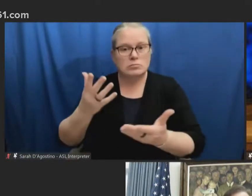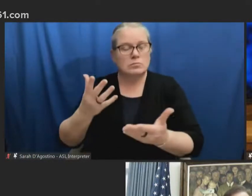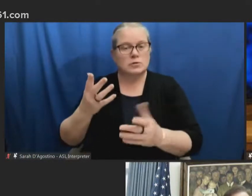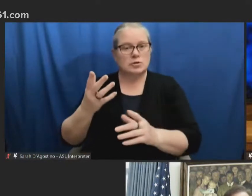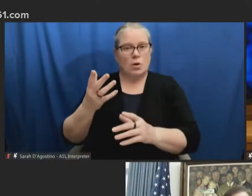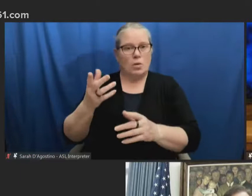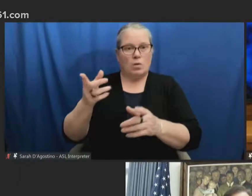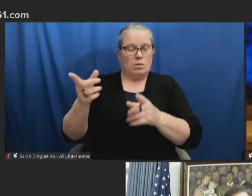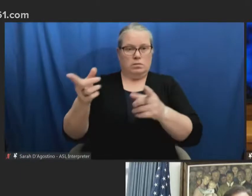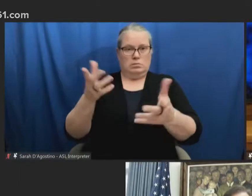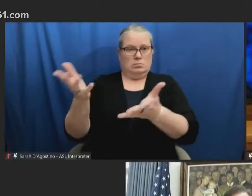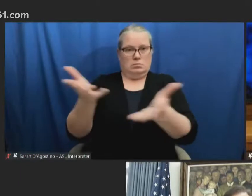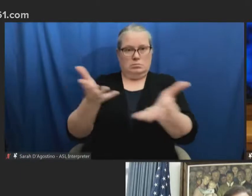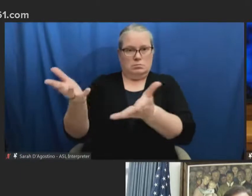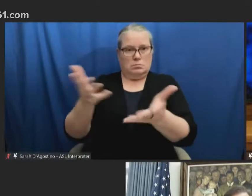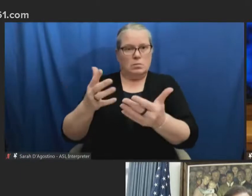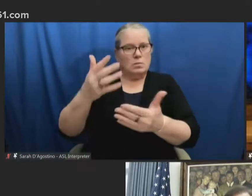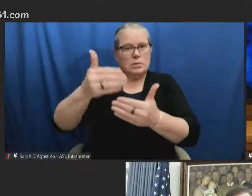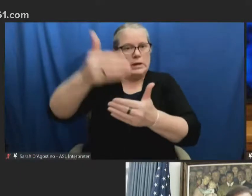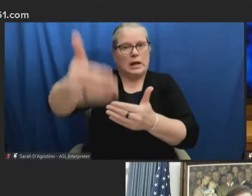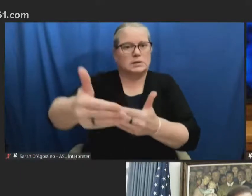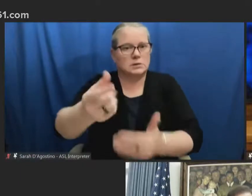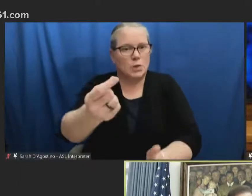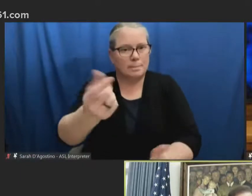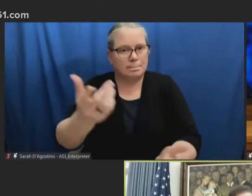guys go from here?